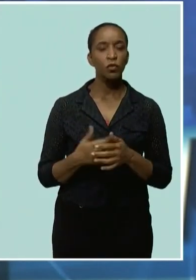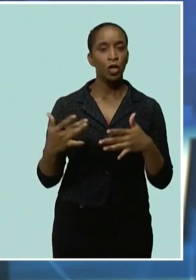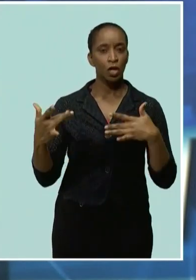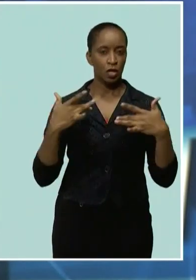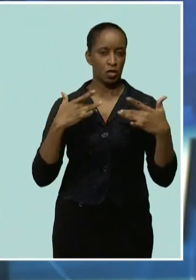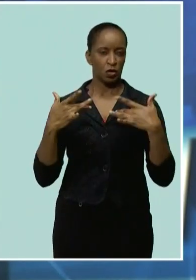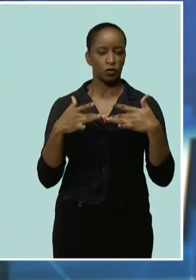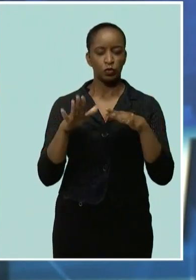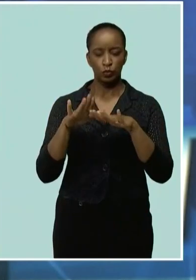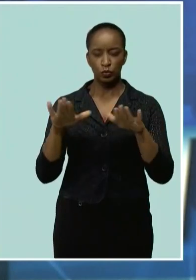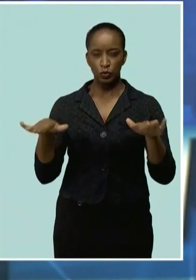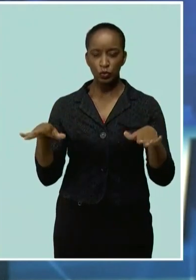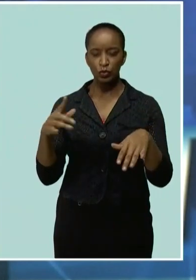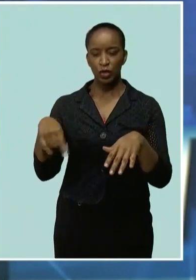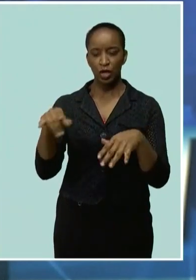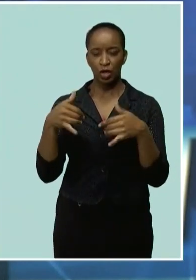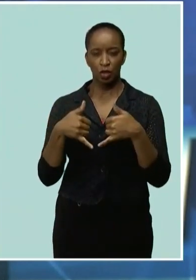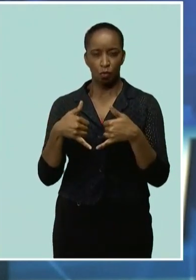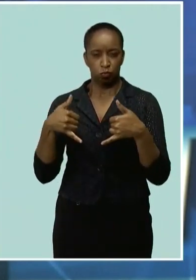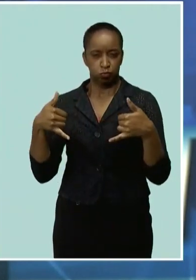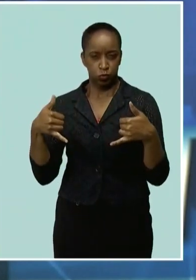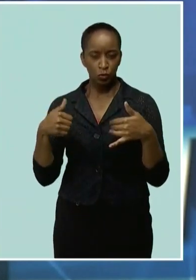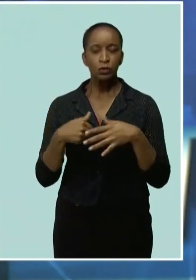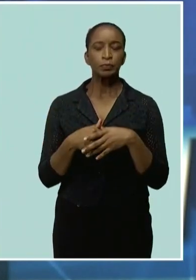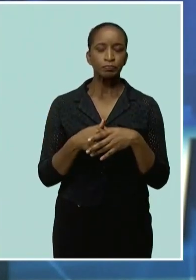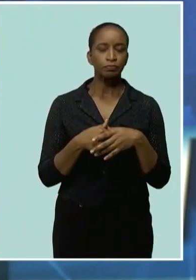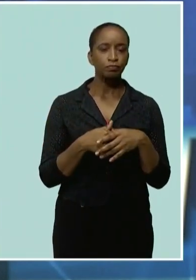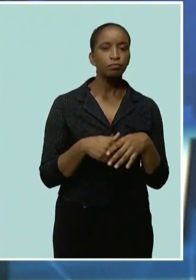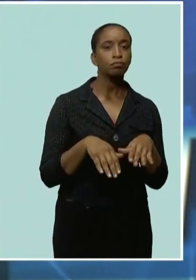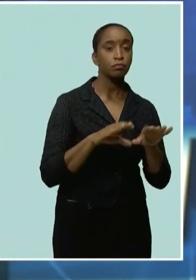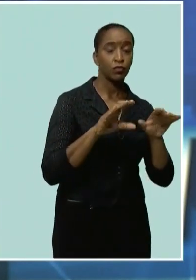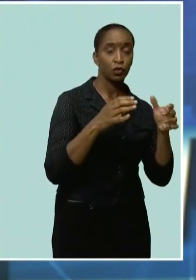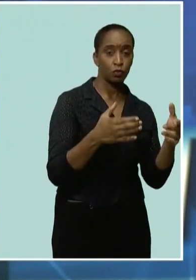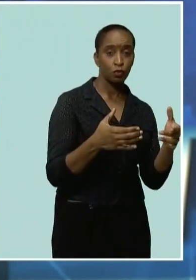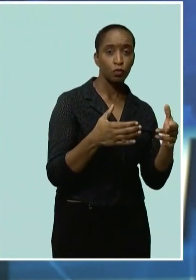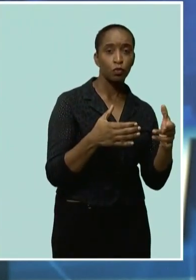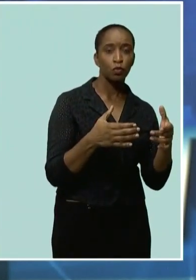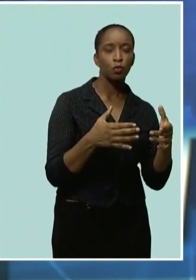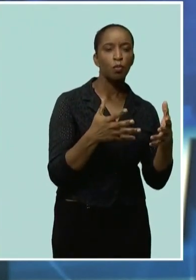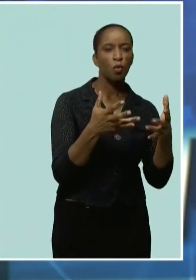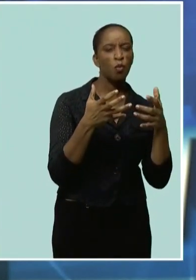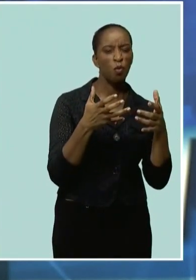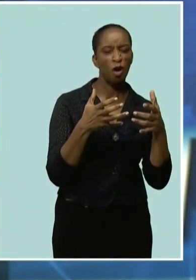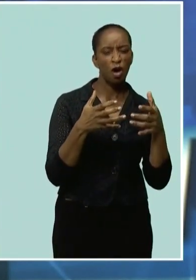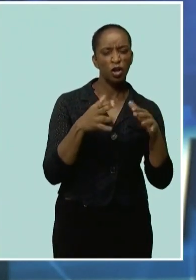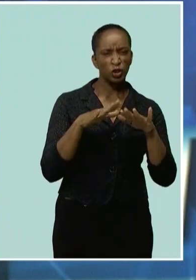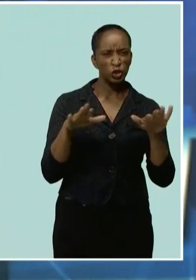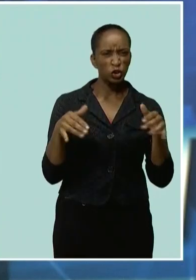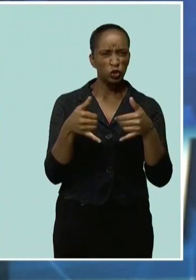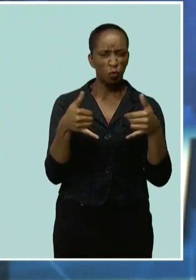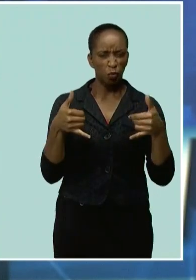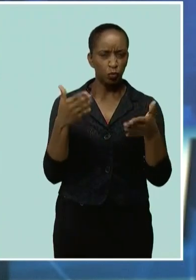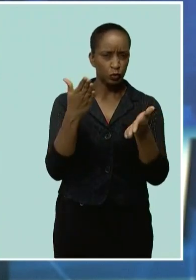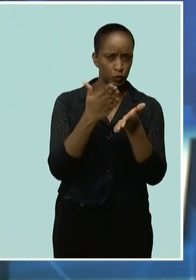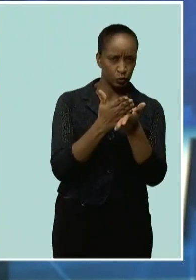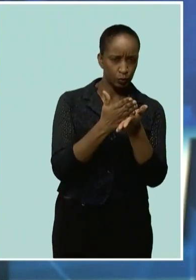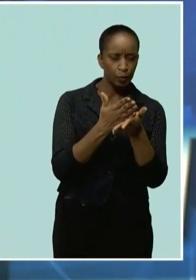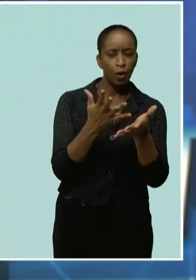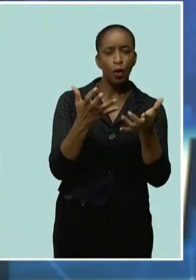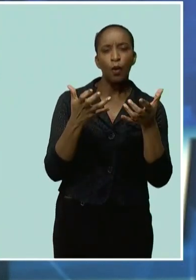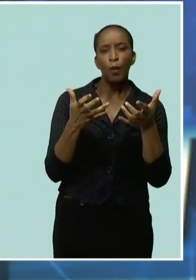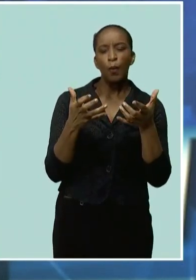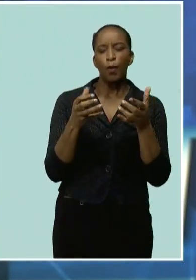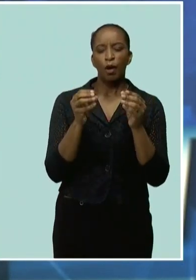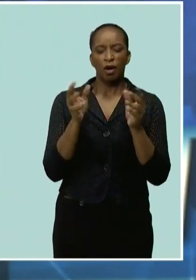statistics among children, the Barbados Childhood Obesity Prevention Coalition is advocating for greater options to get more young people